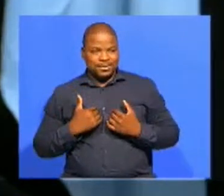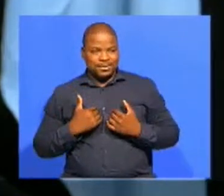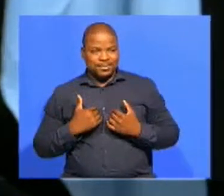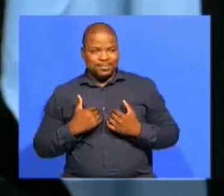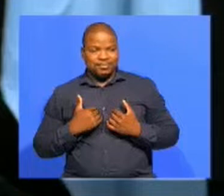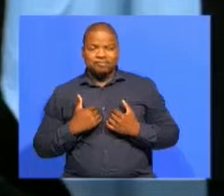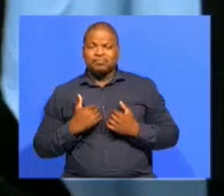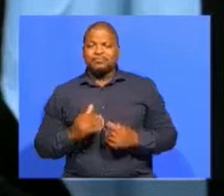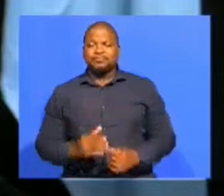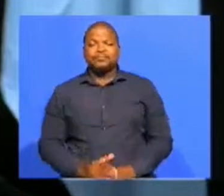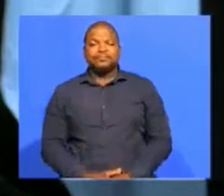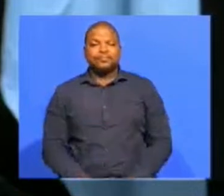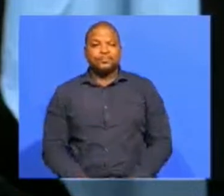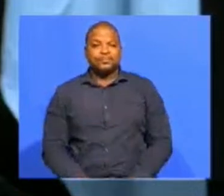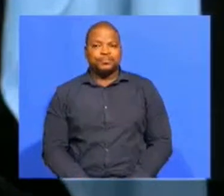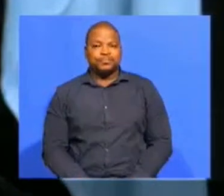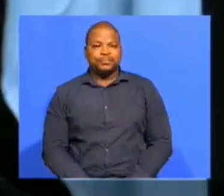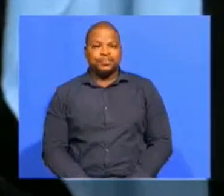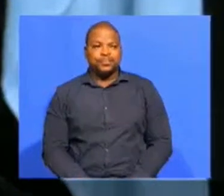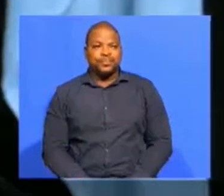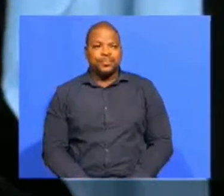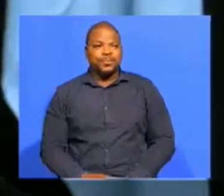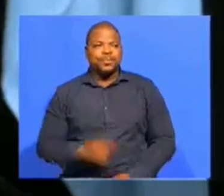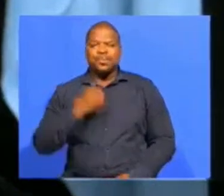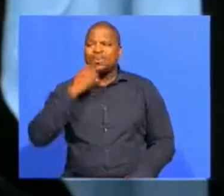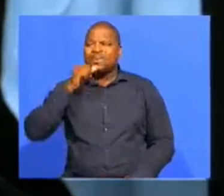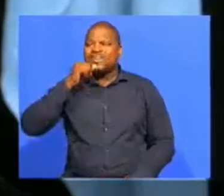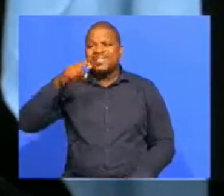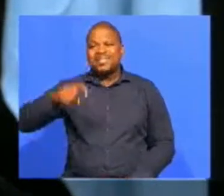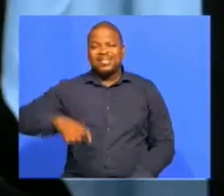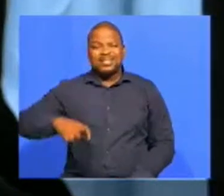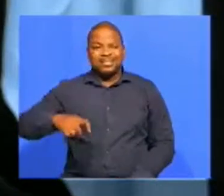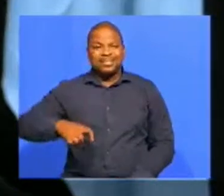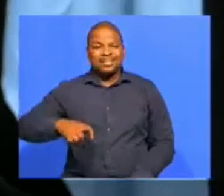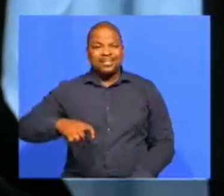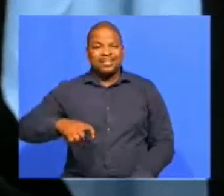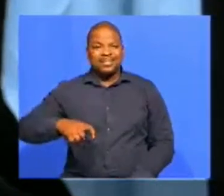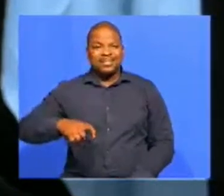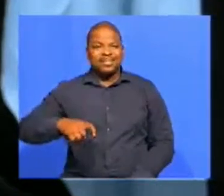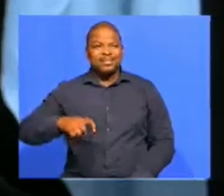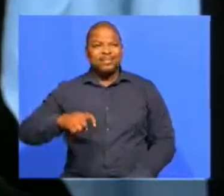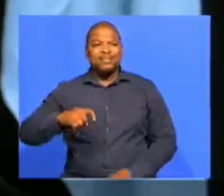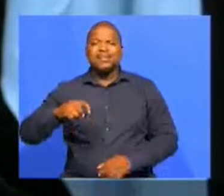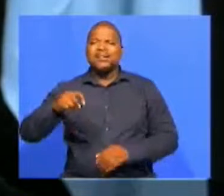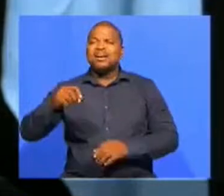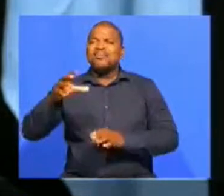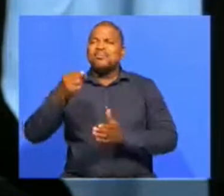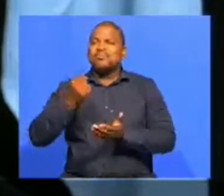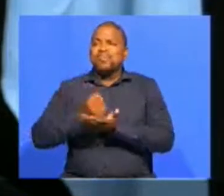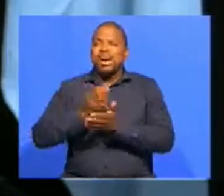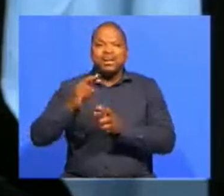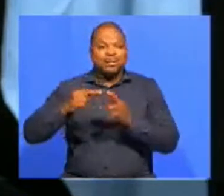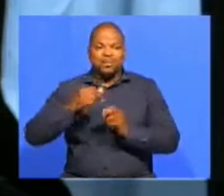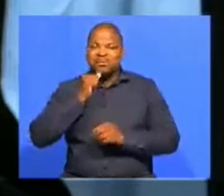in the sense that you don't need to have banking